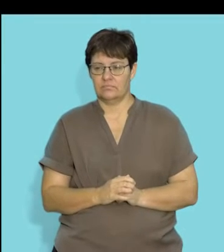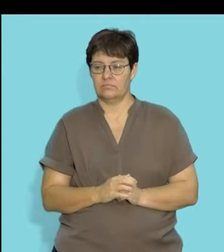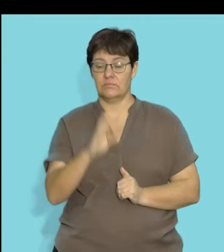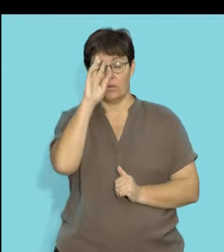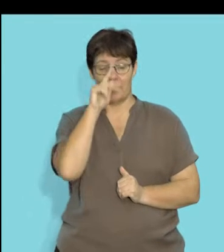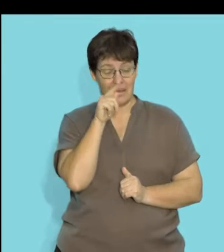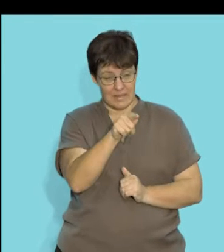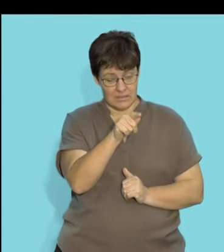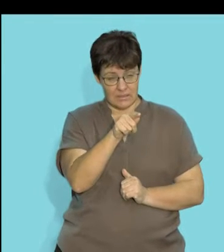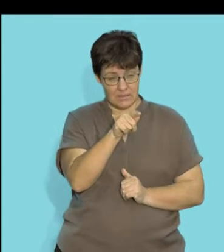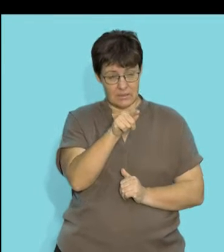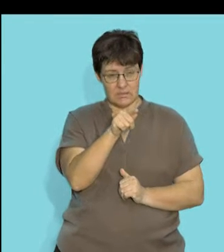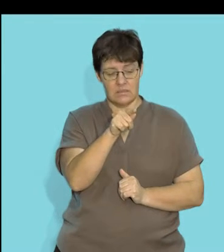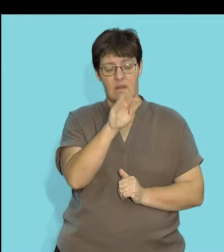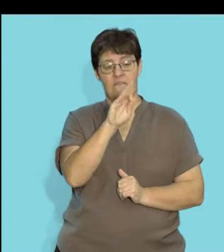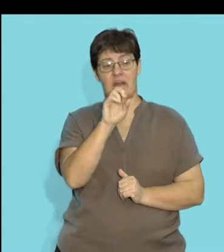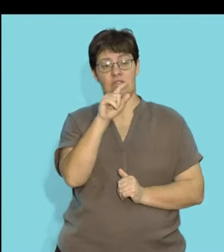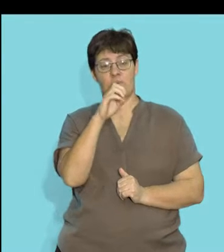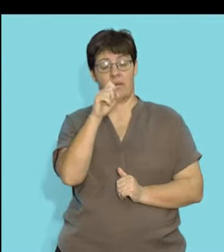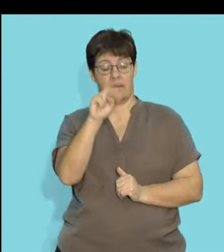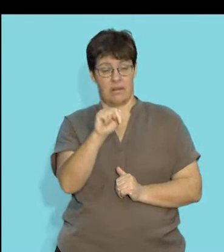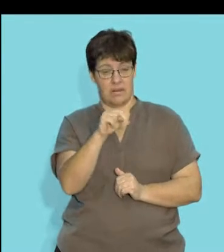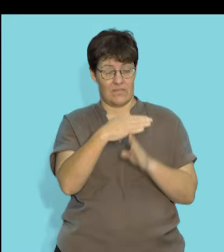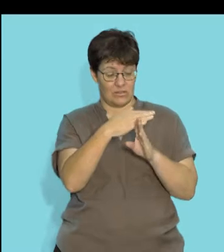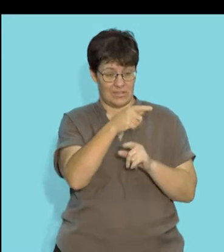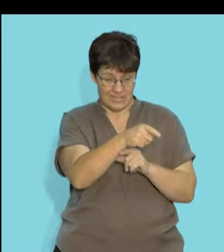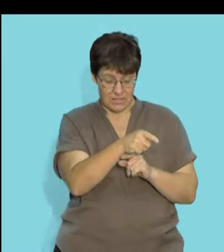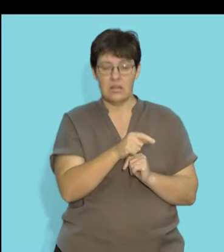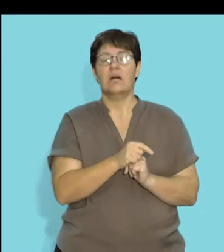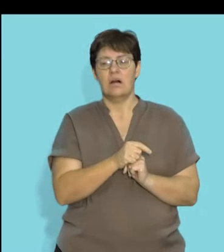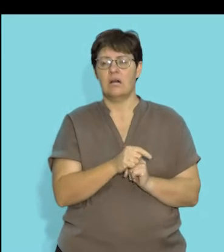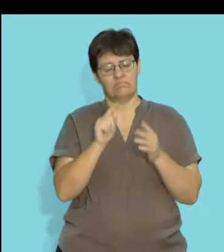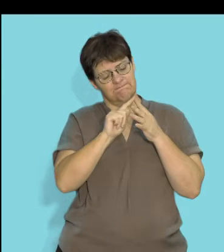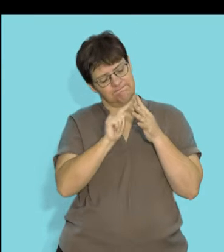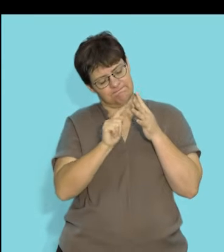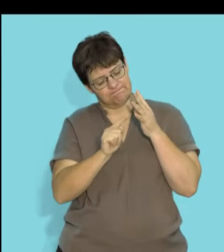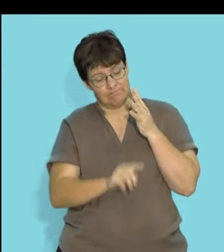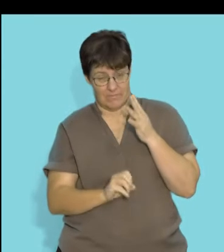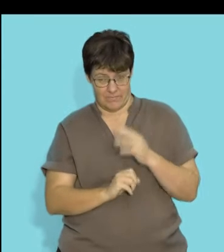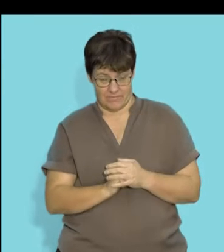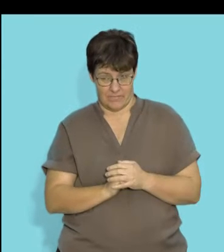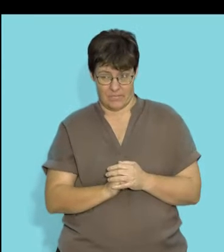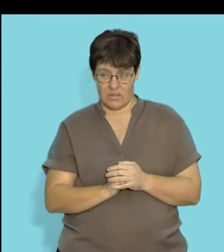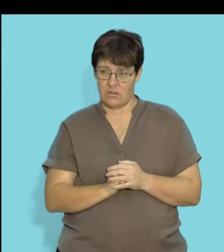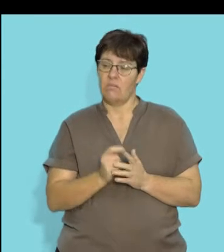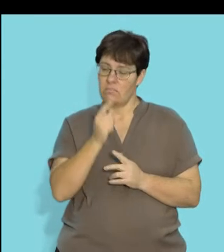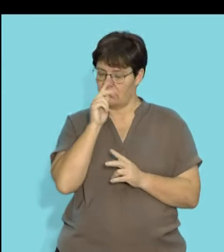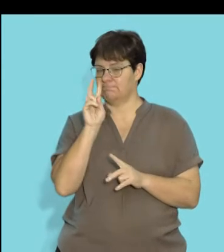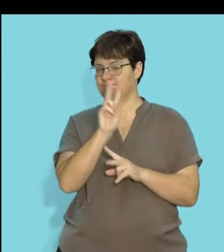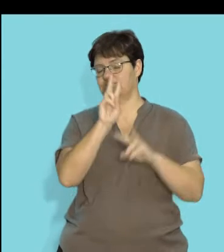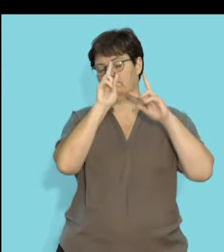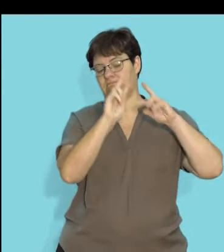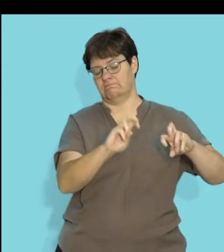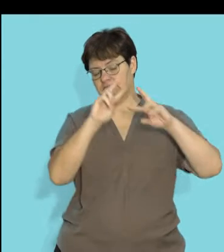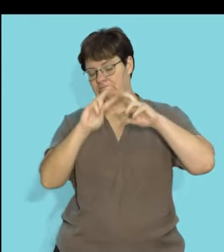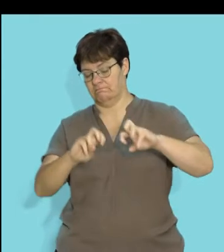So remember, the big idea here is functions, and there's different types of them, which is what we're actually going to